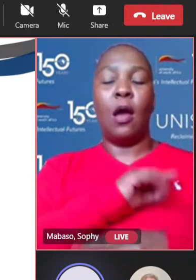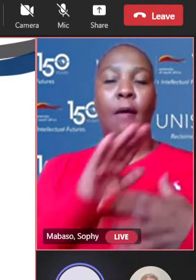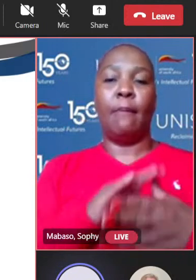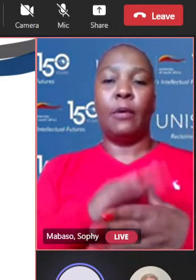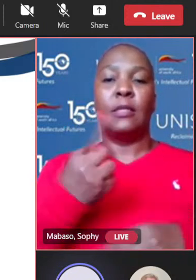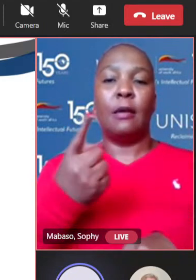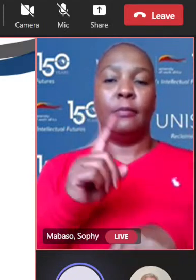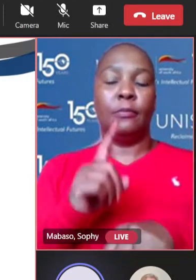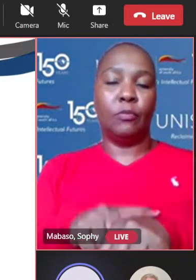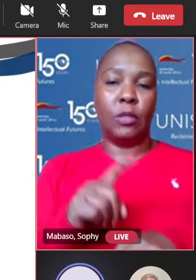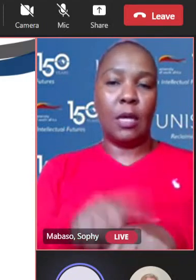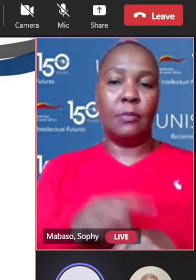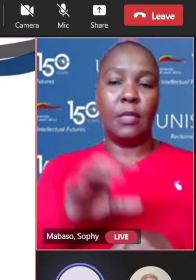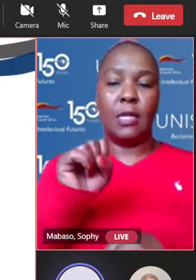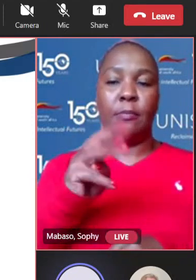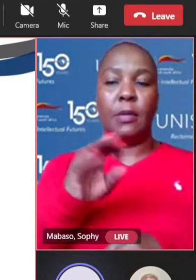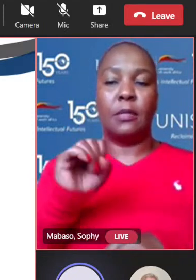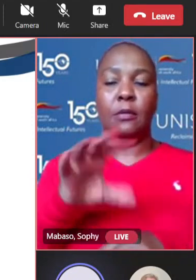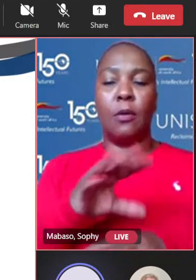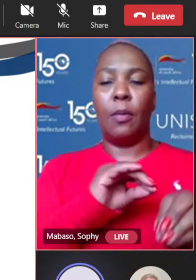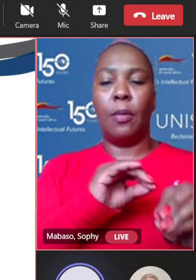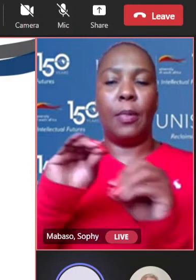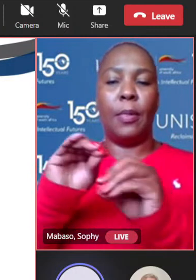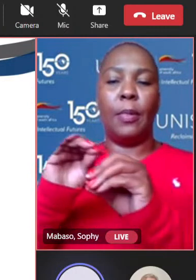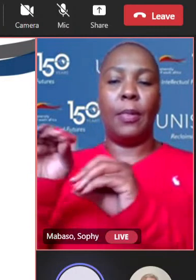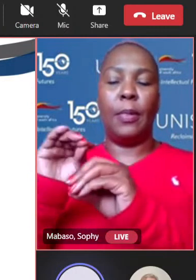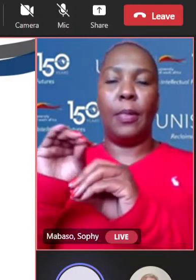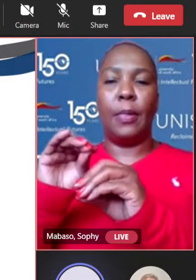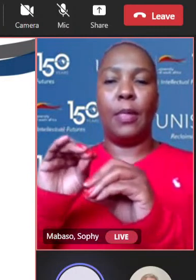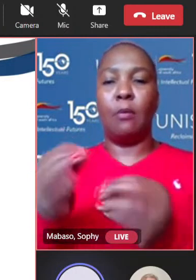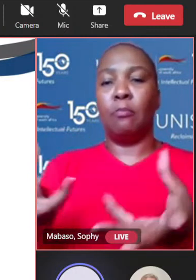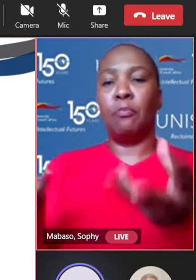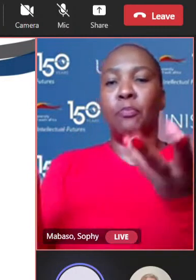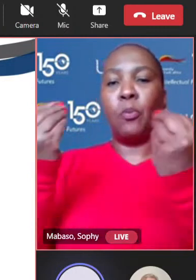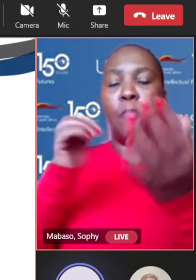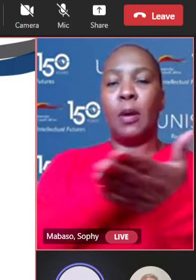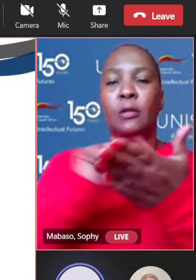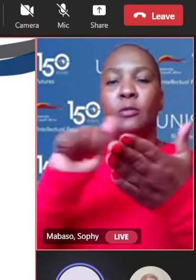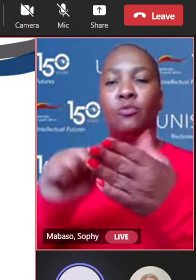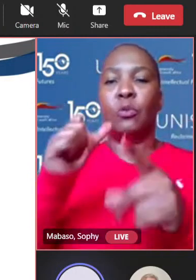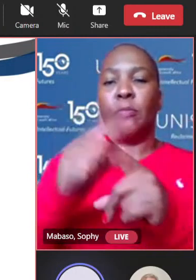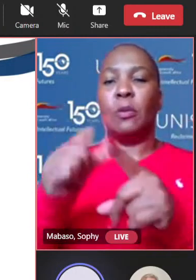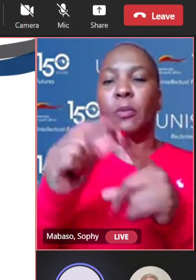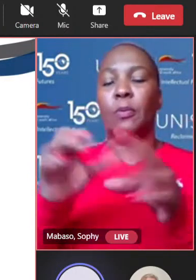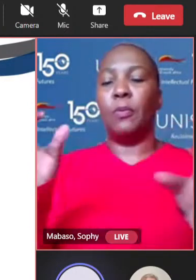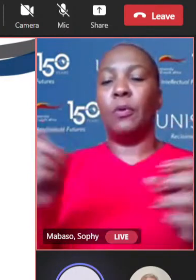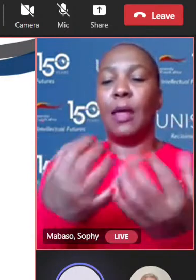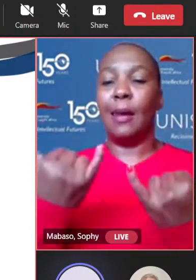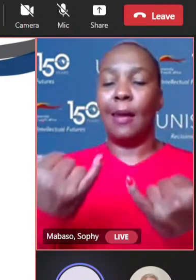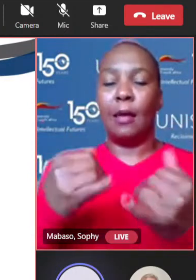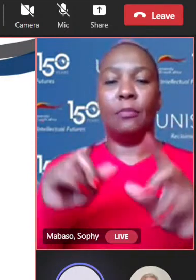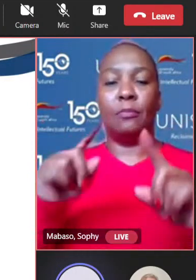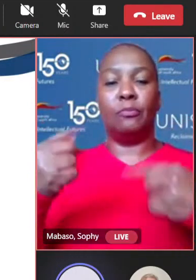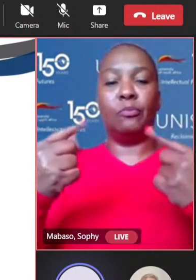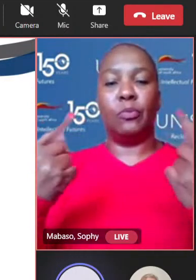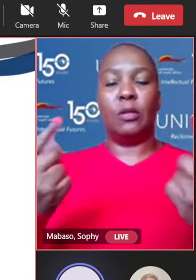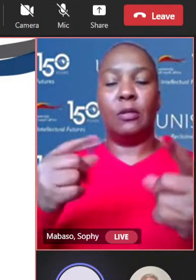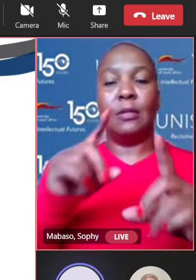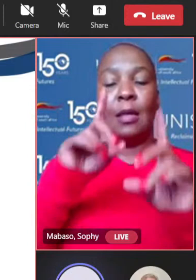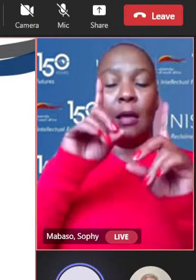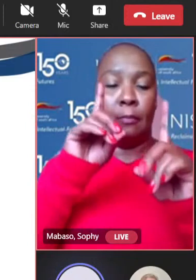then you don't get the password immediately. So if you've taken the pictures, the screen on the picture on the screen, then you